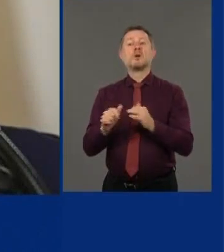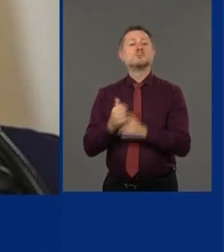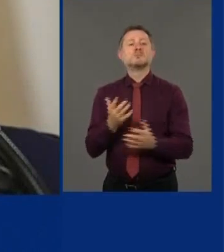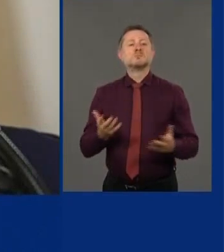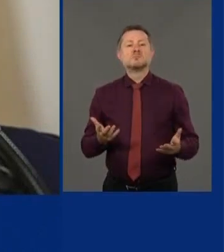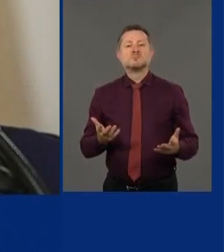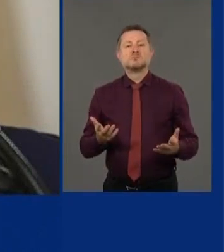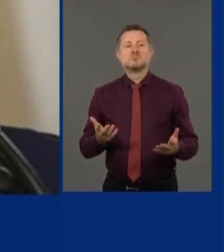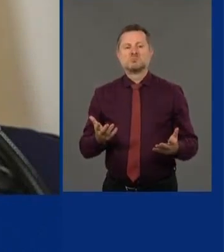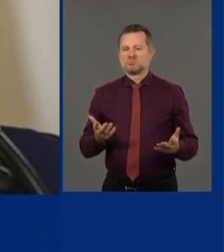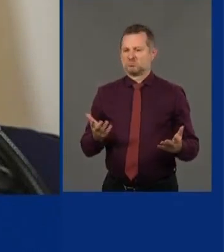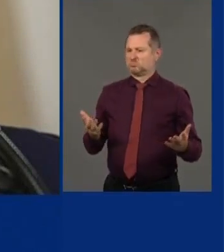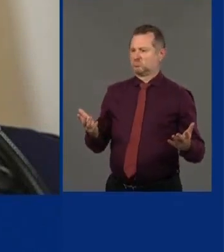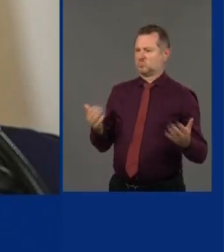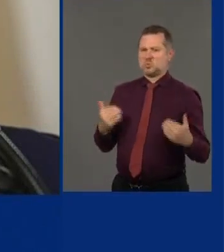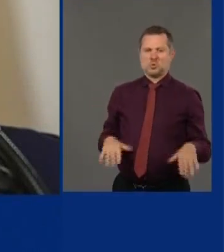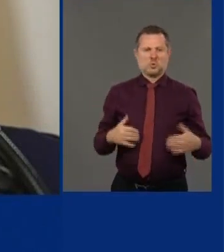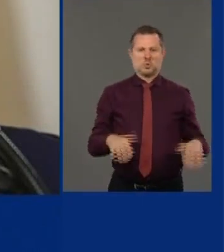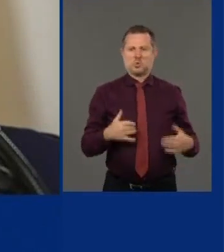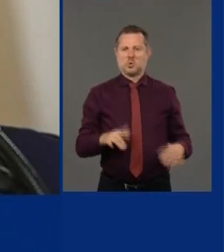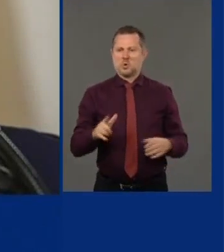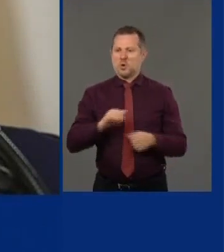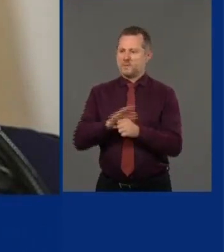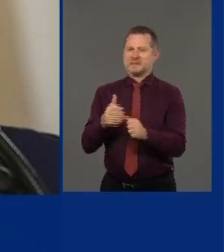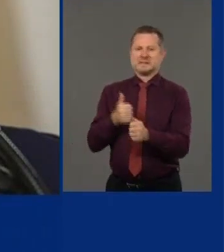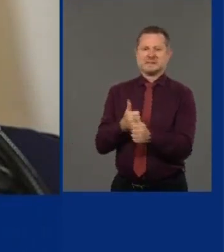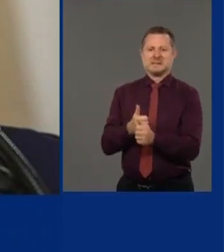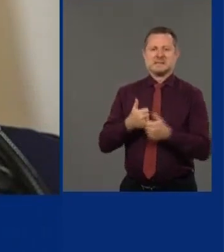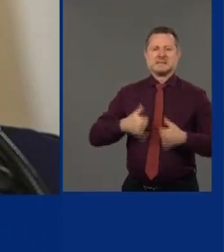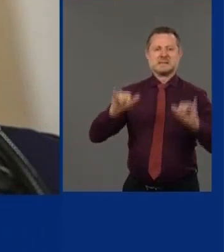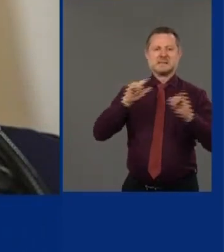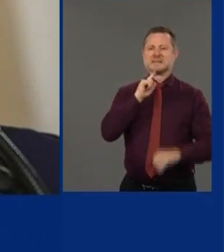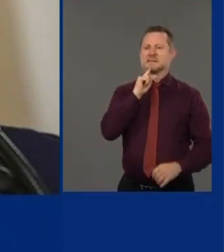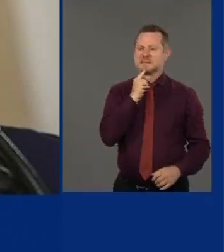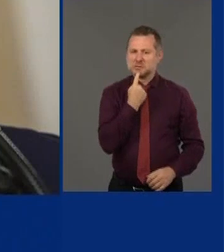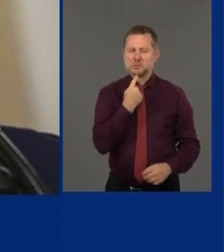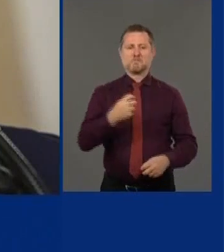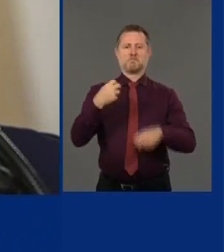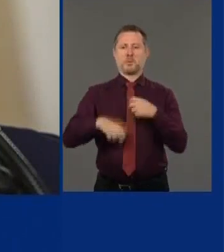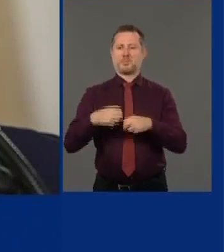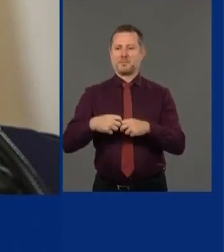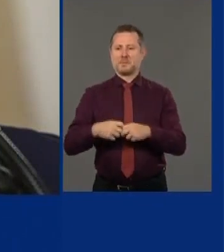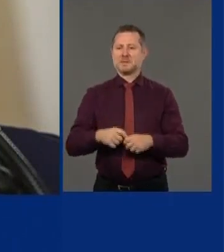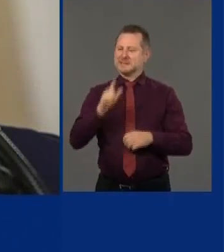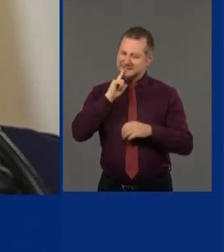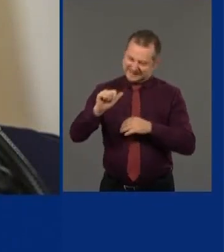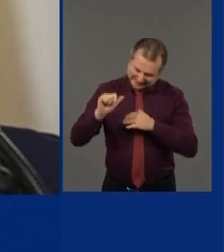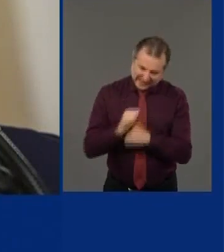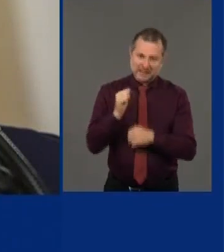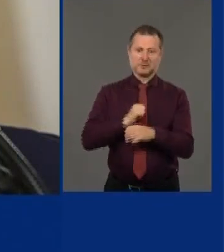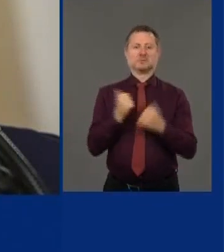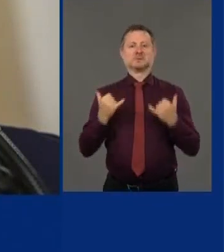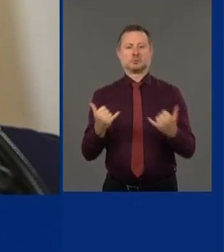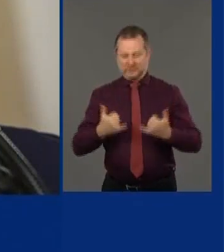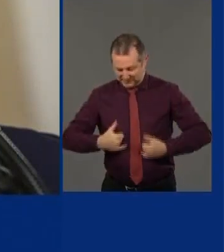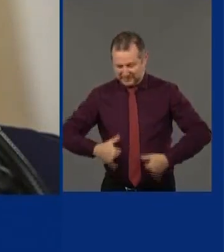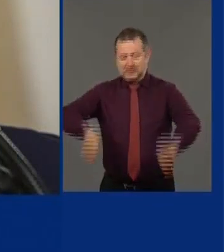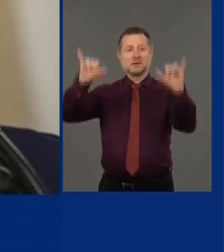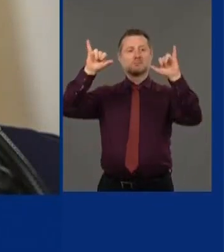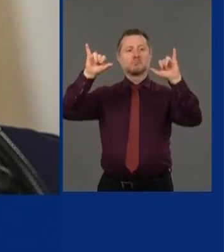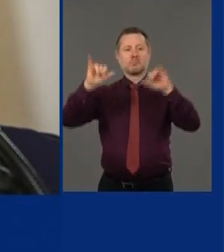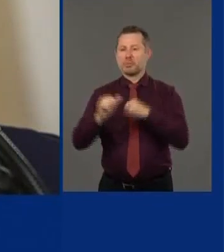how large a problem this is and how real a threat COVID is. It's